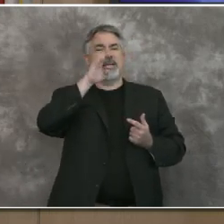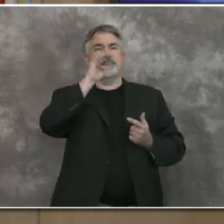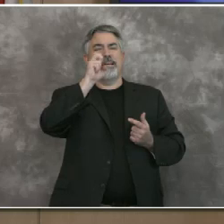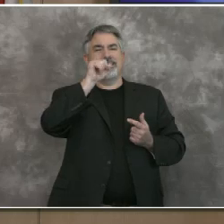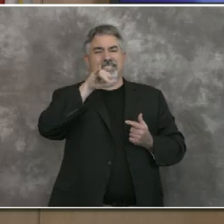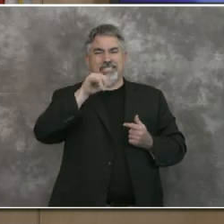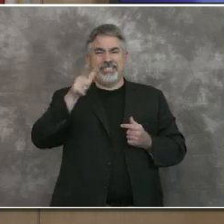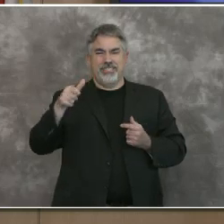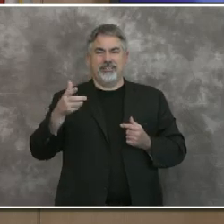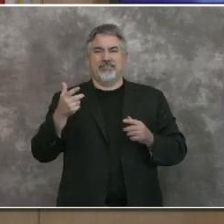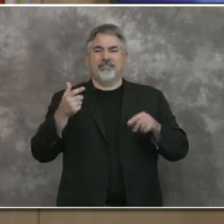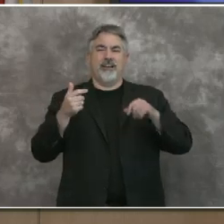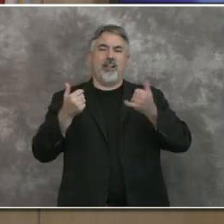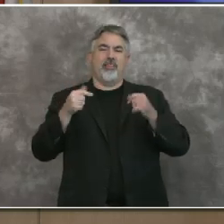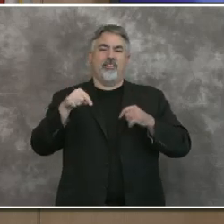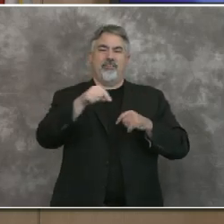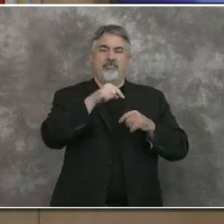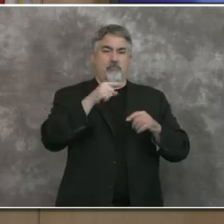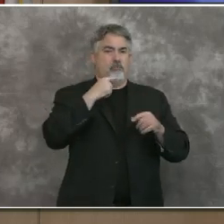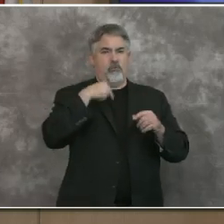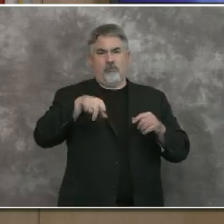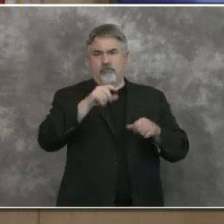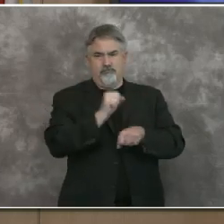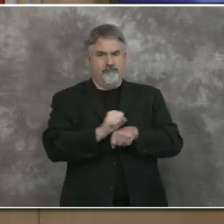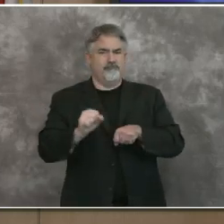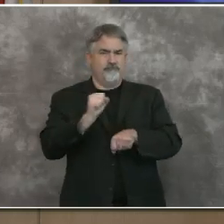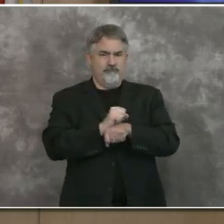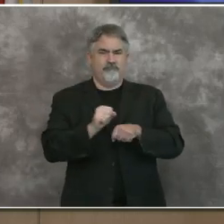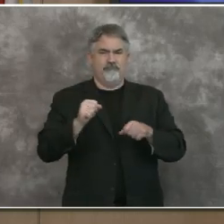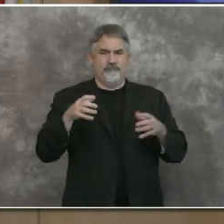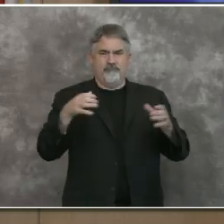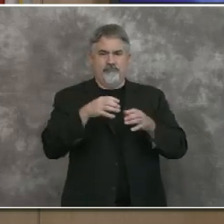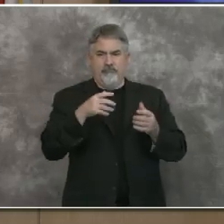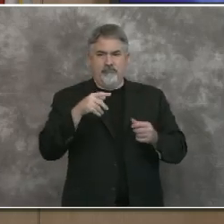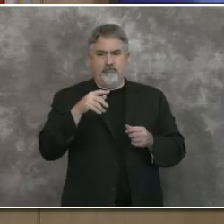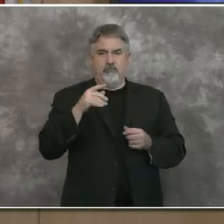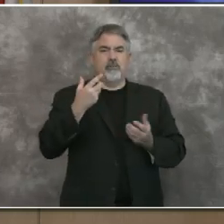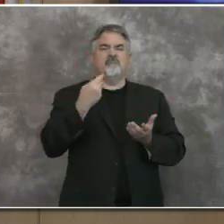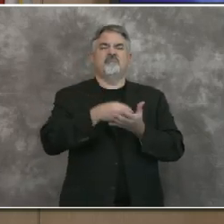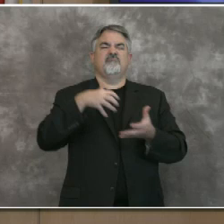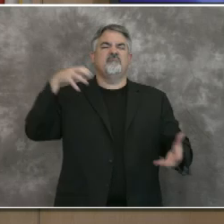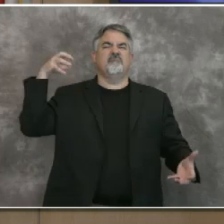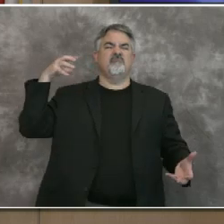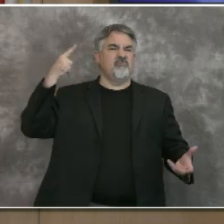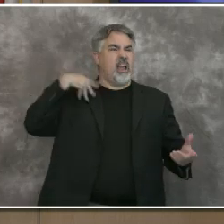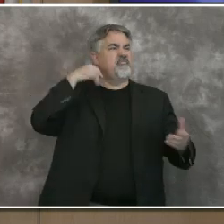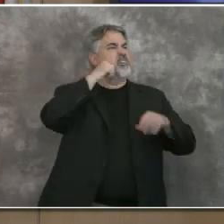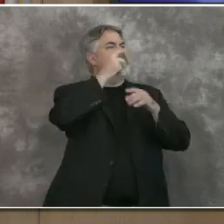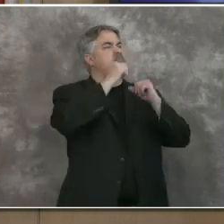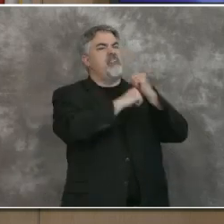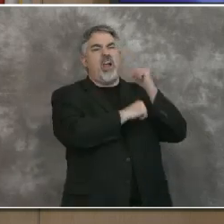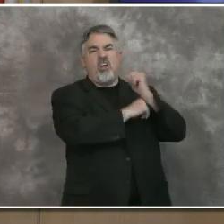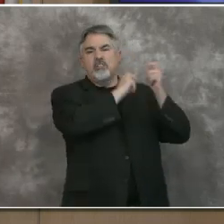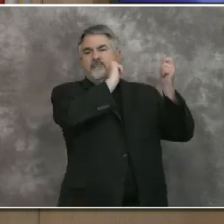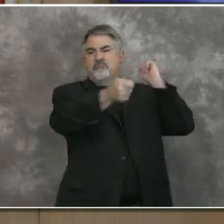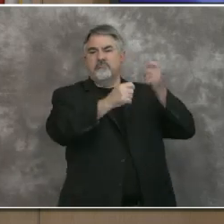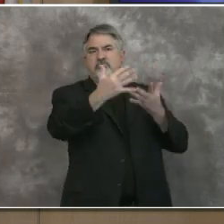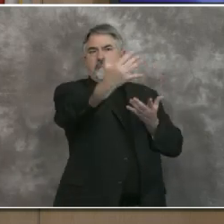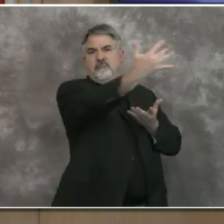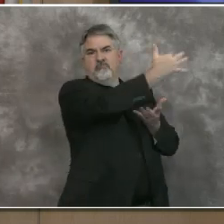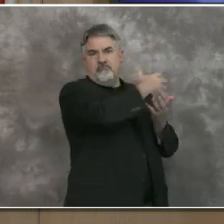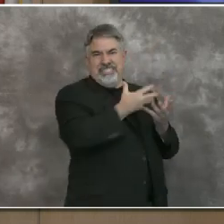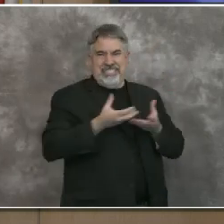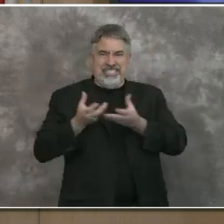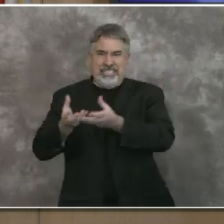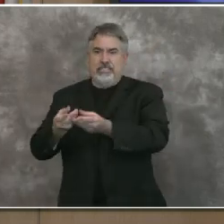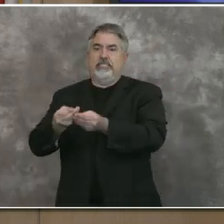many other wonderful philanthropic organizations that are doing medical care support and humanitarian support to what's going